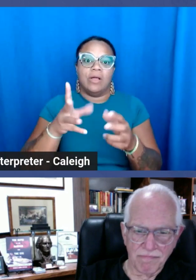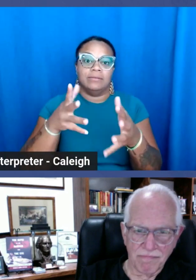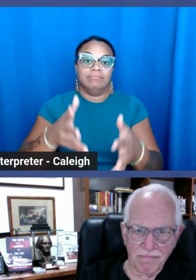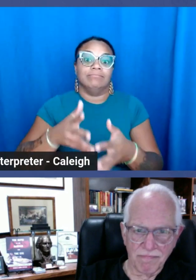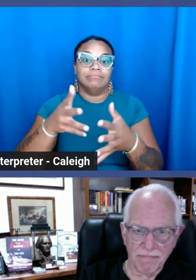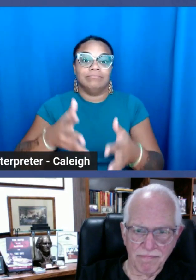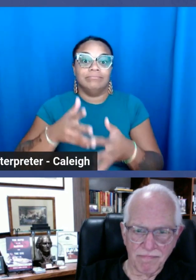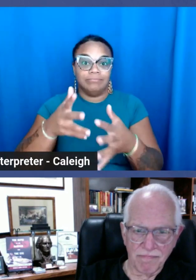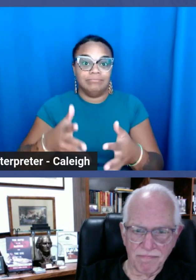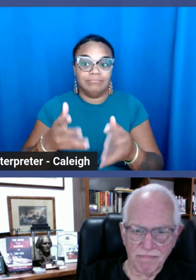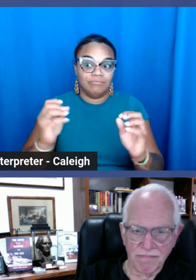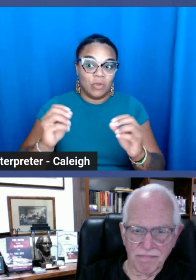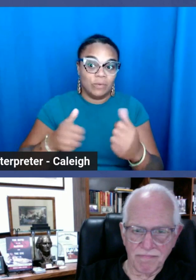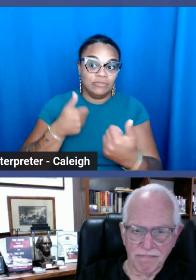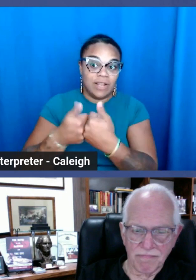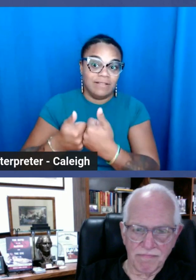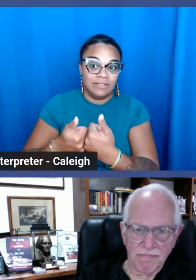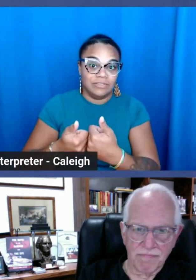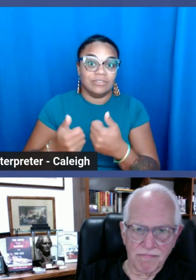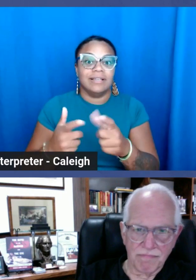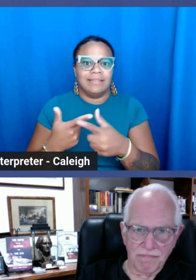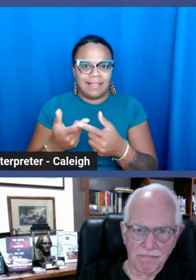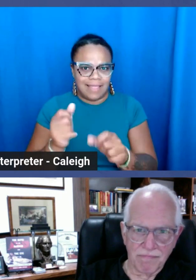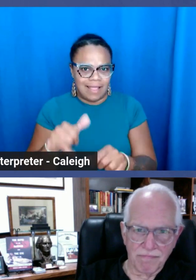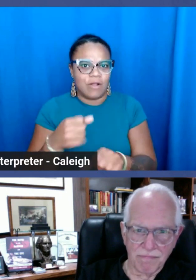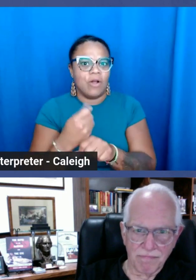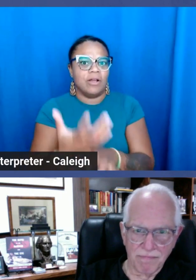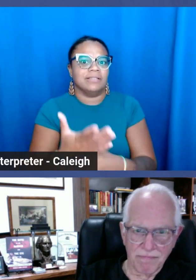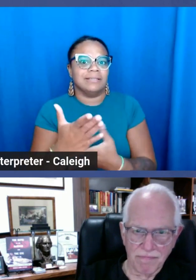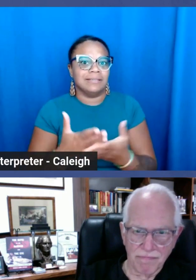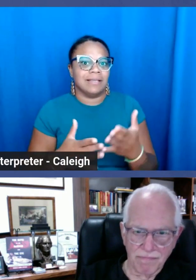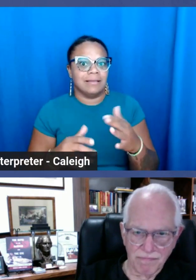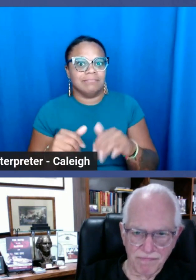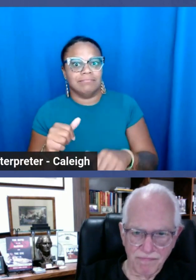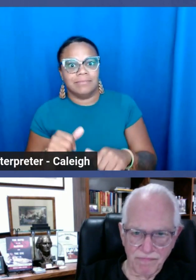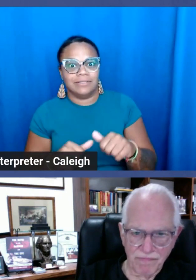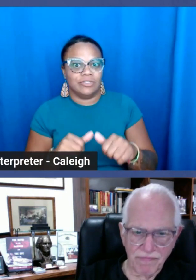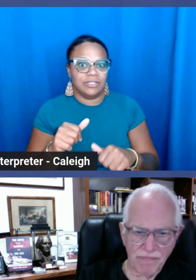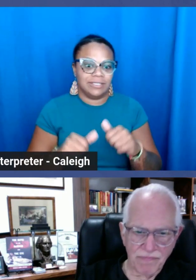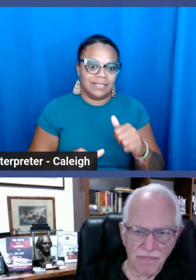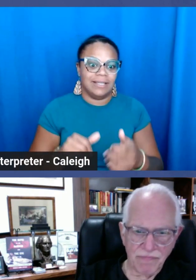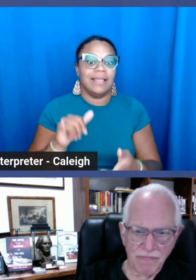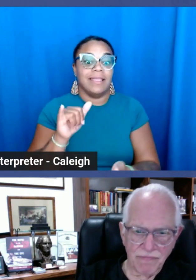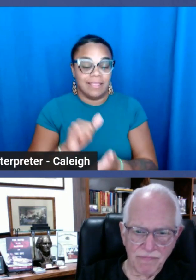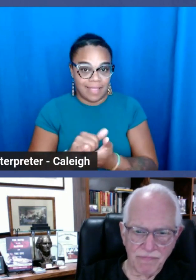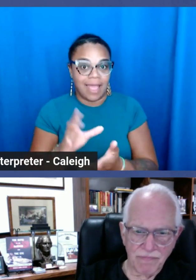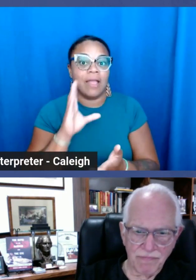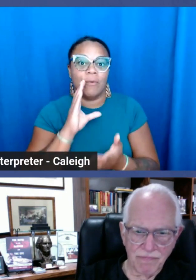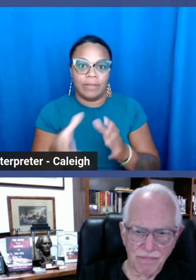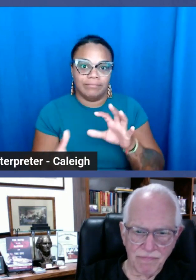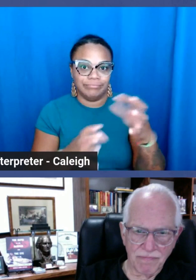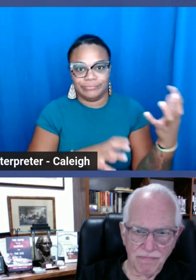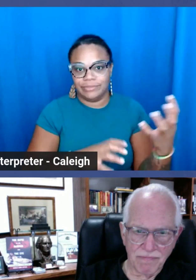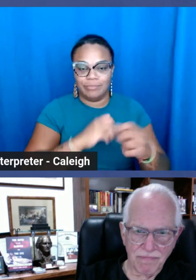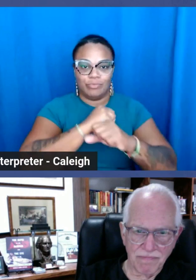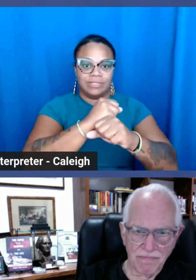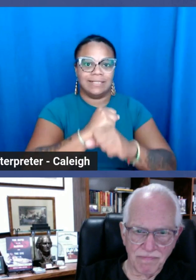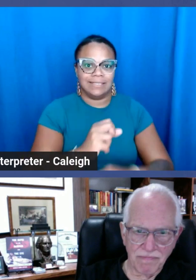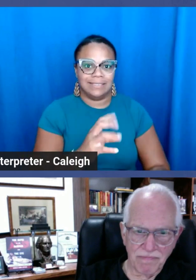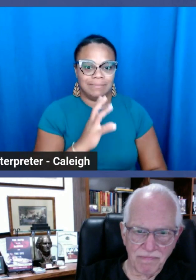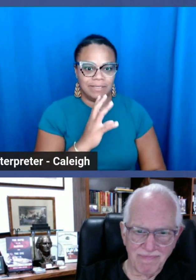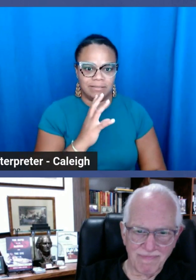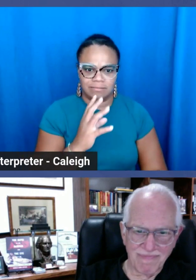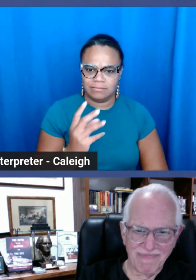and create an environment of uncertainty, which ultimately chills protected speech. Oh, I have an issue with